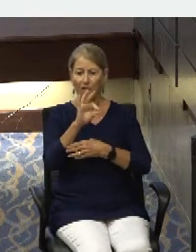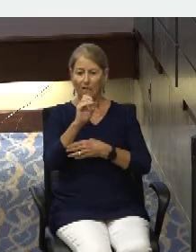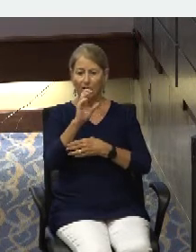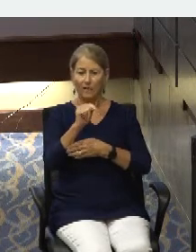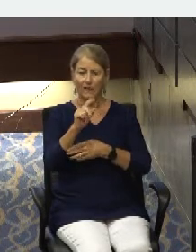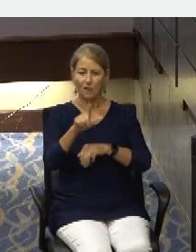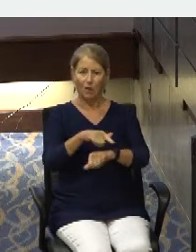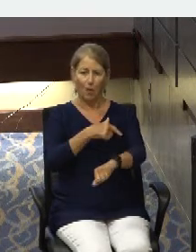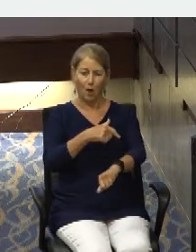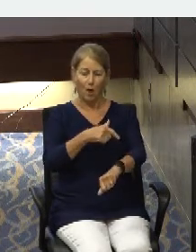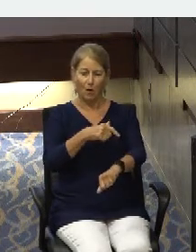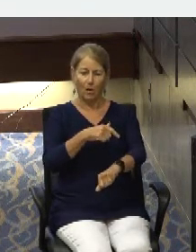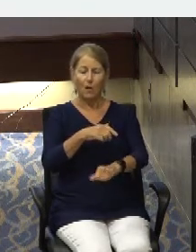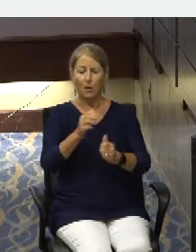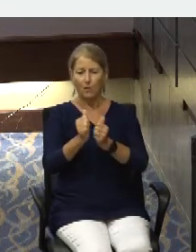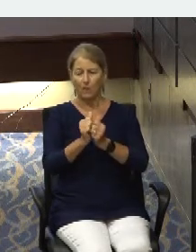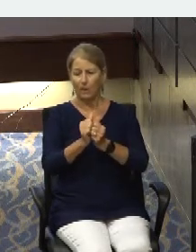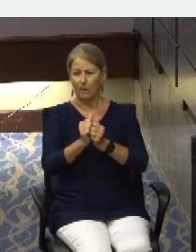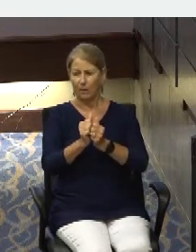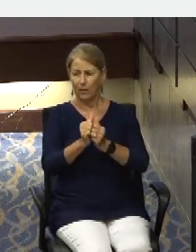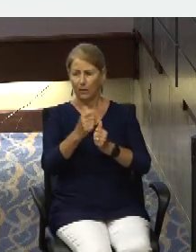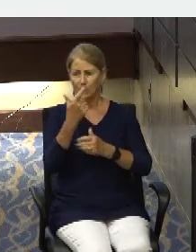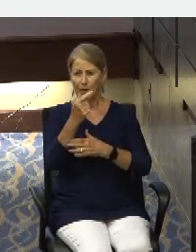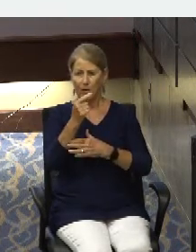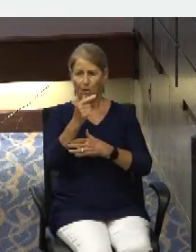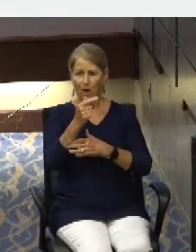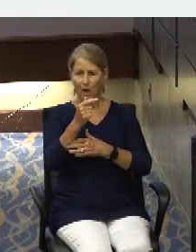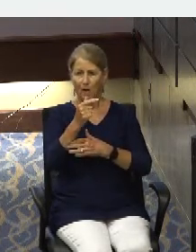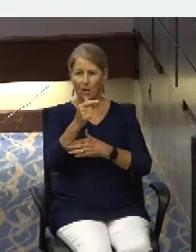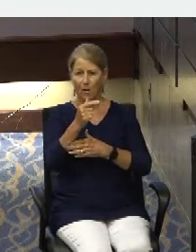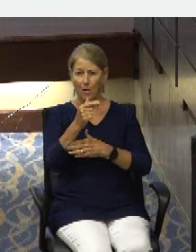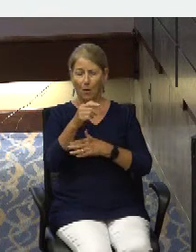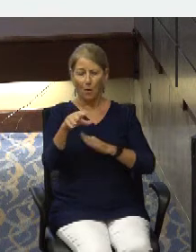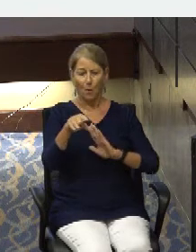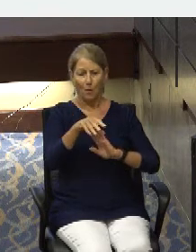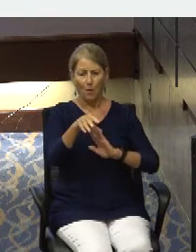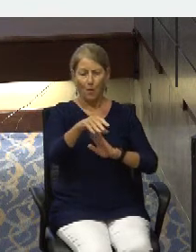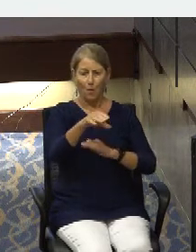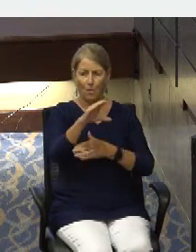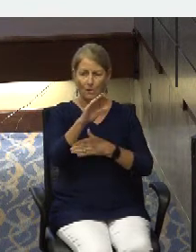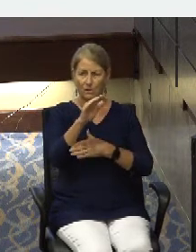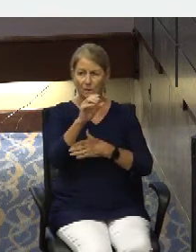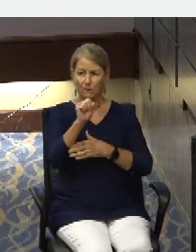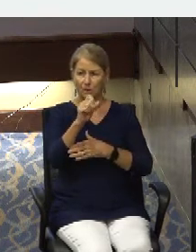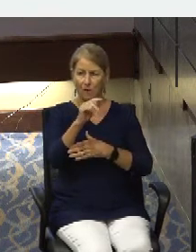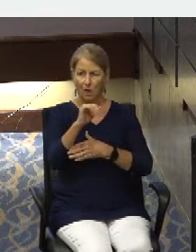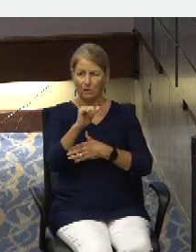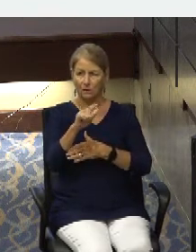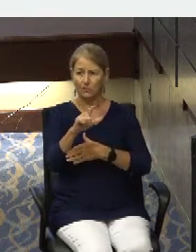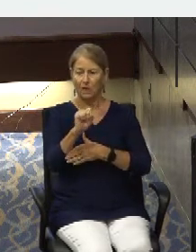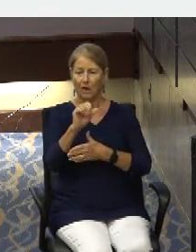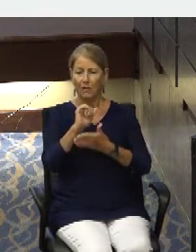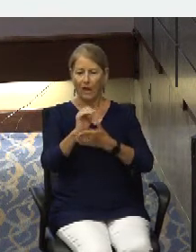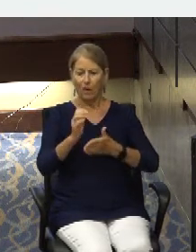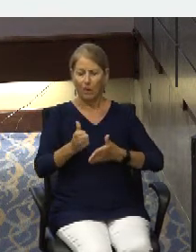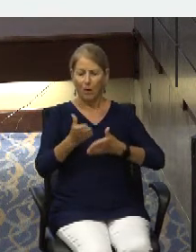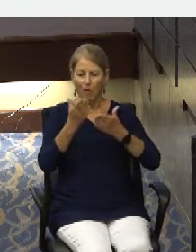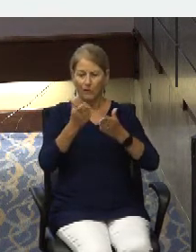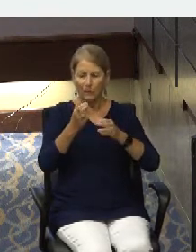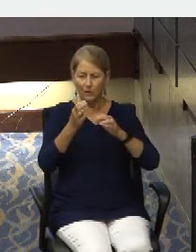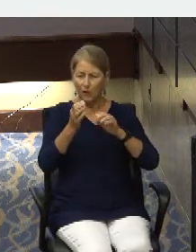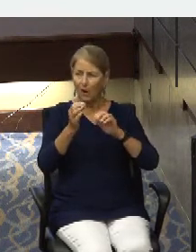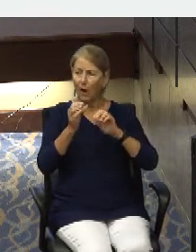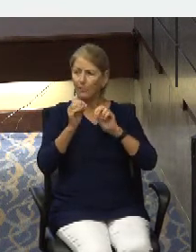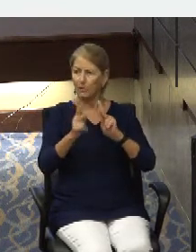with 21 canopied vacuum stalls, as you can see here. And that does offer the opportunity for customers, once they